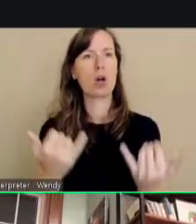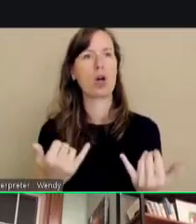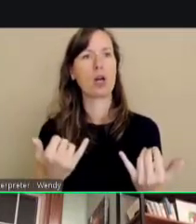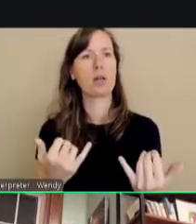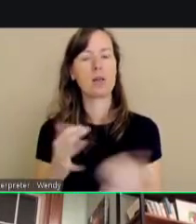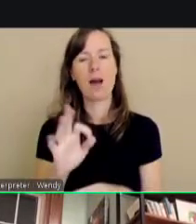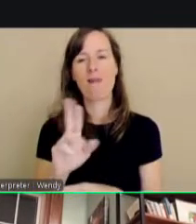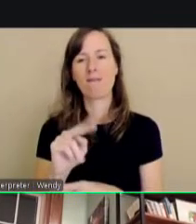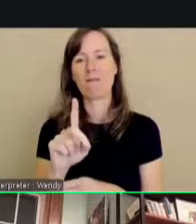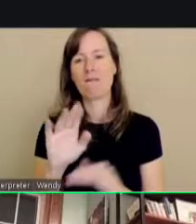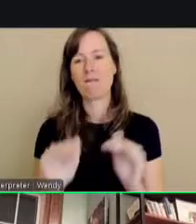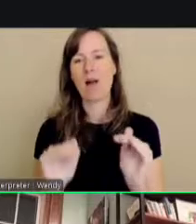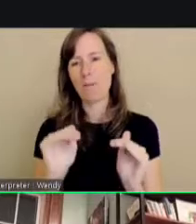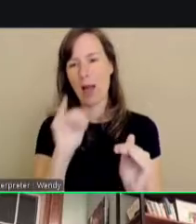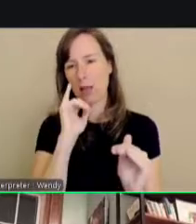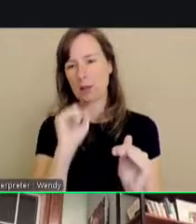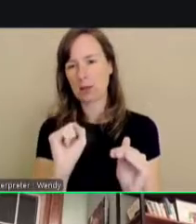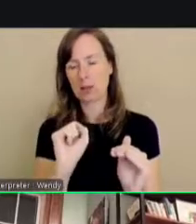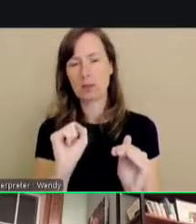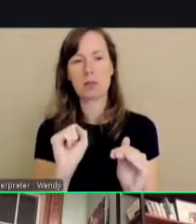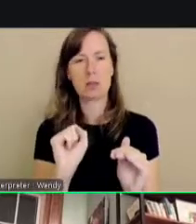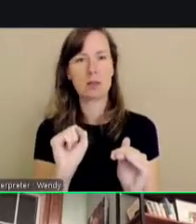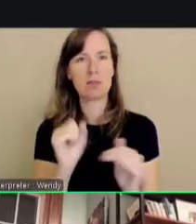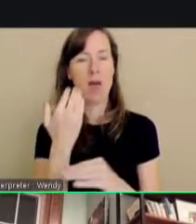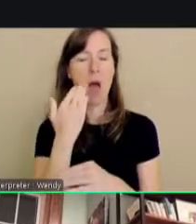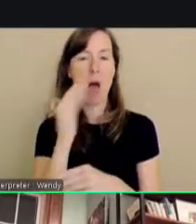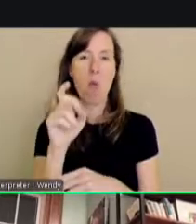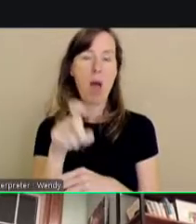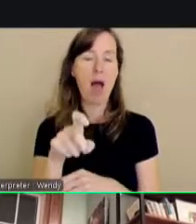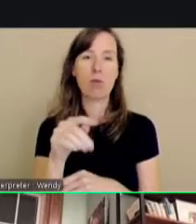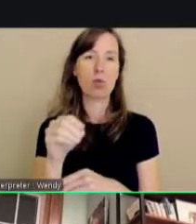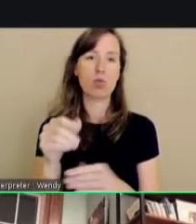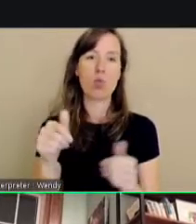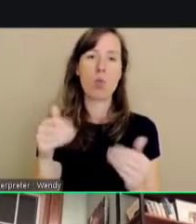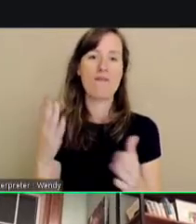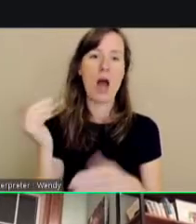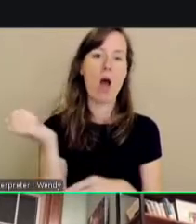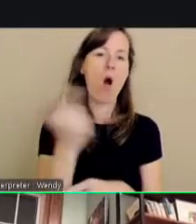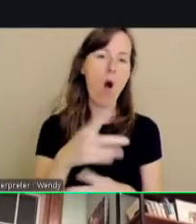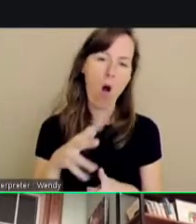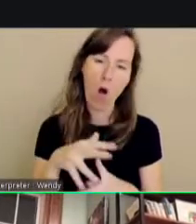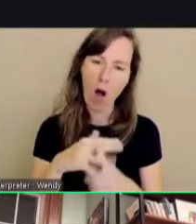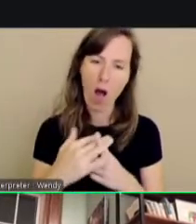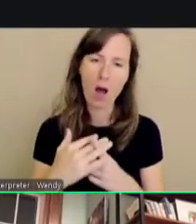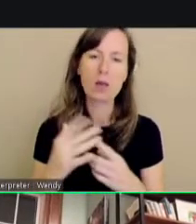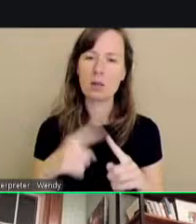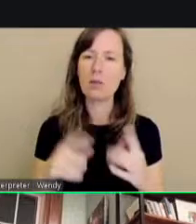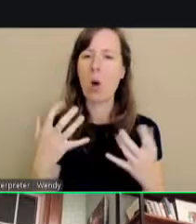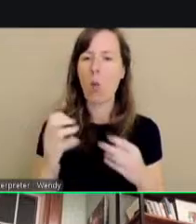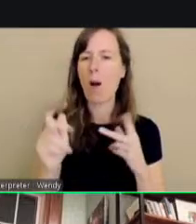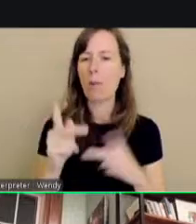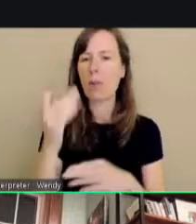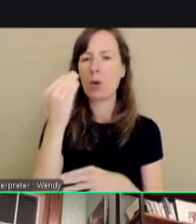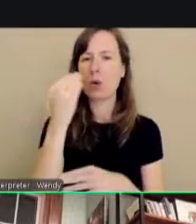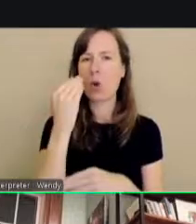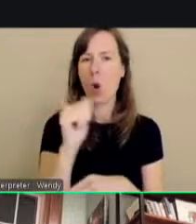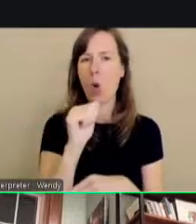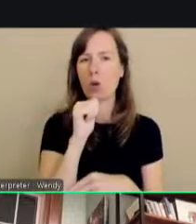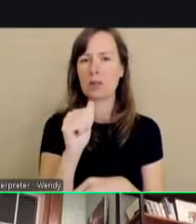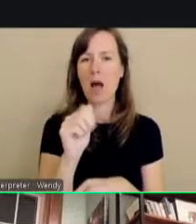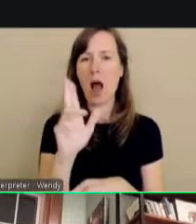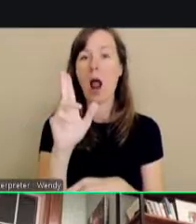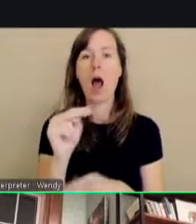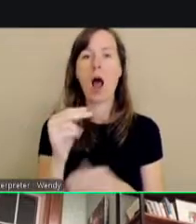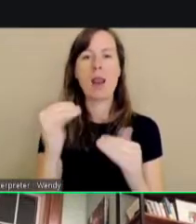balance is. I don't know that we have to provide all the context in the world, but we want people to know that there's not an unlimited pot